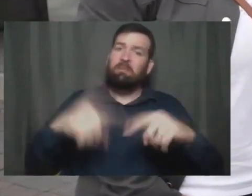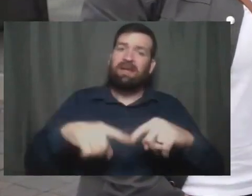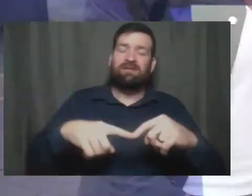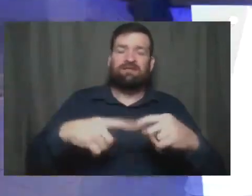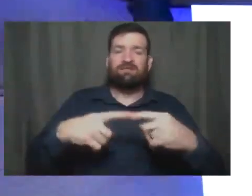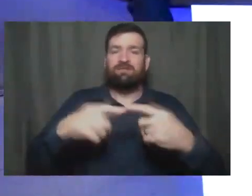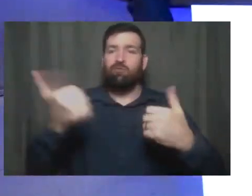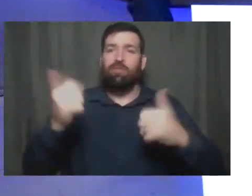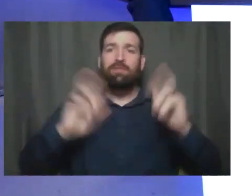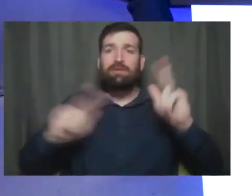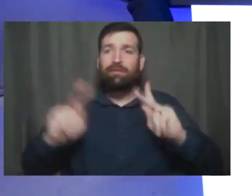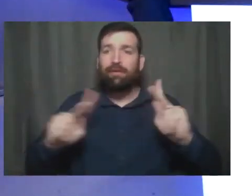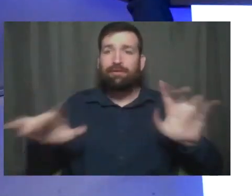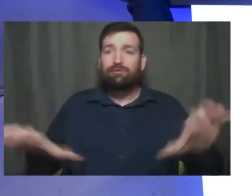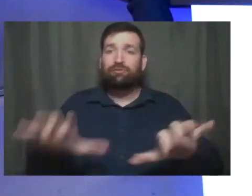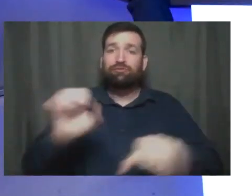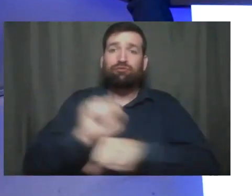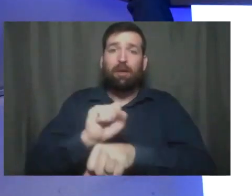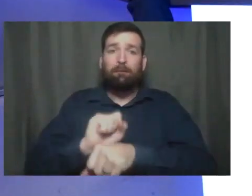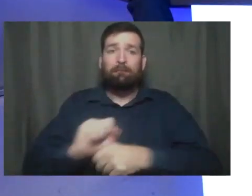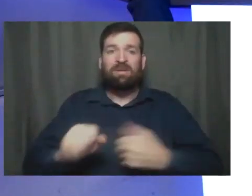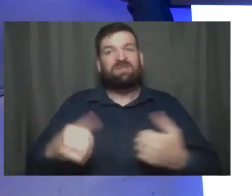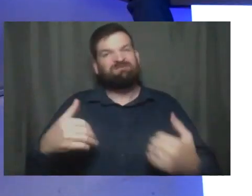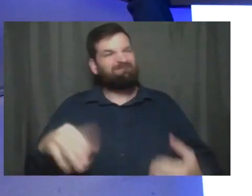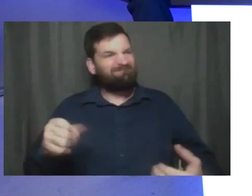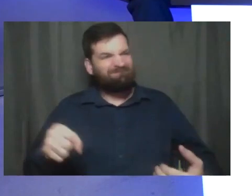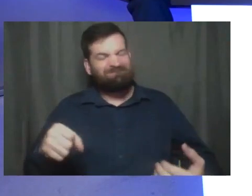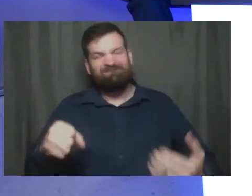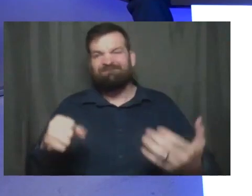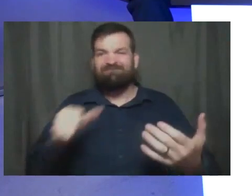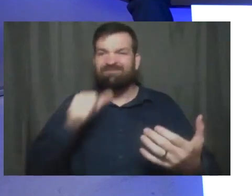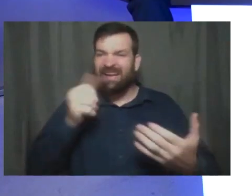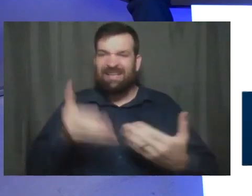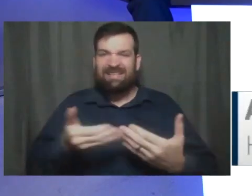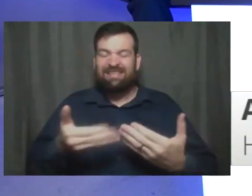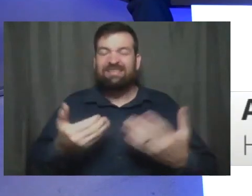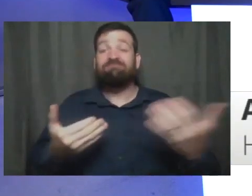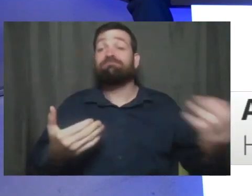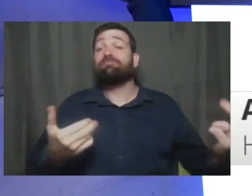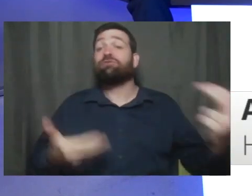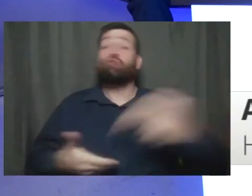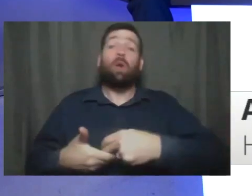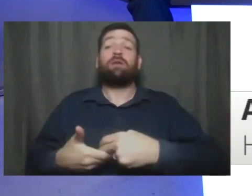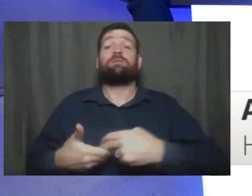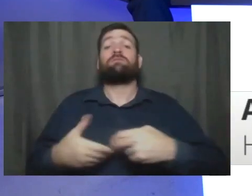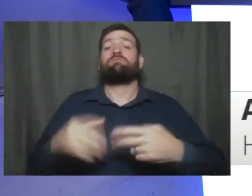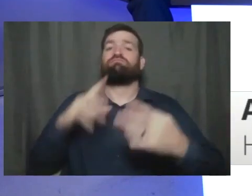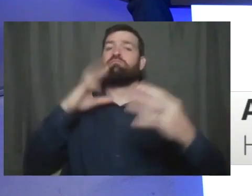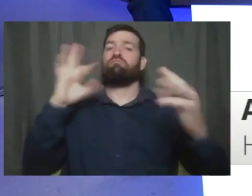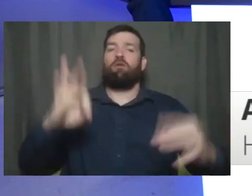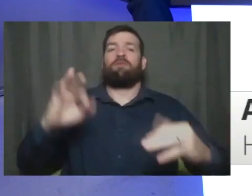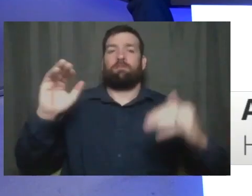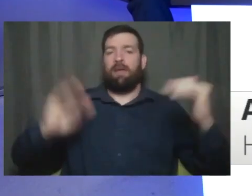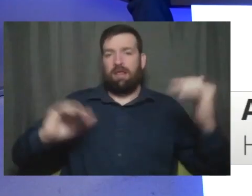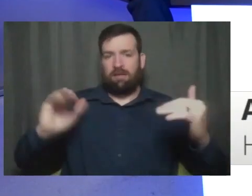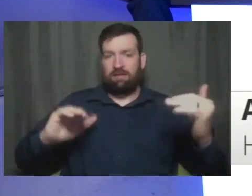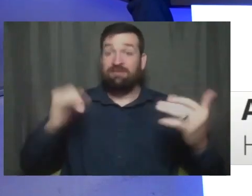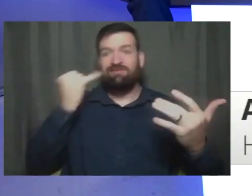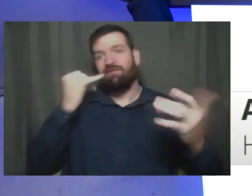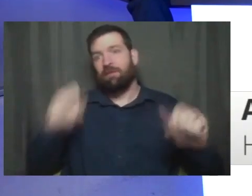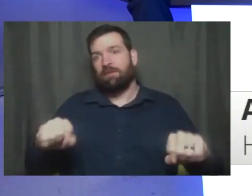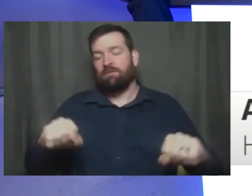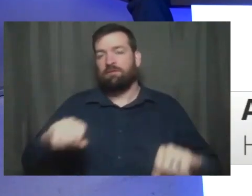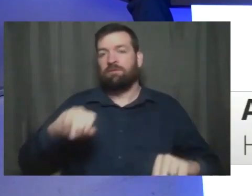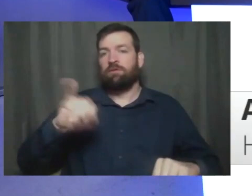do your job. Yeah, it's not easy. Joining me now to help us kind of find that perfect balance, if there is such thing, is Jamie Copaken. He is